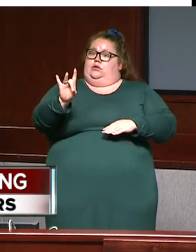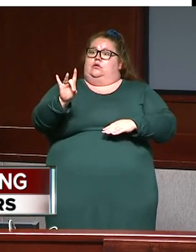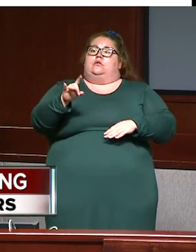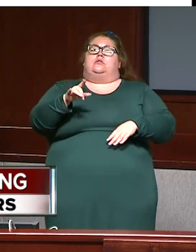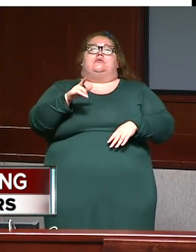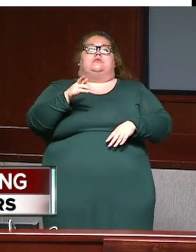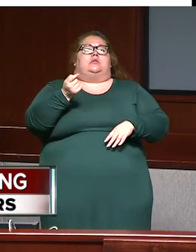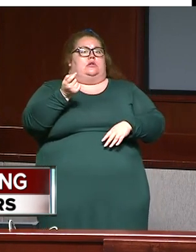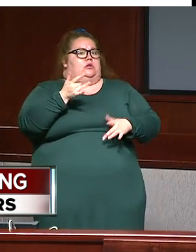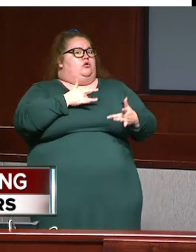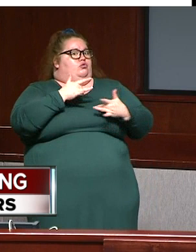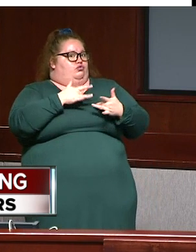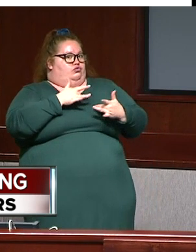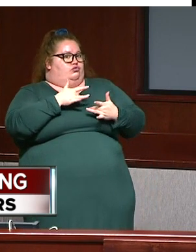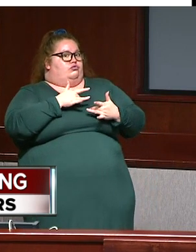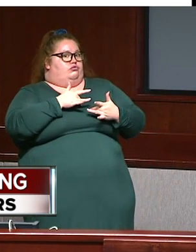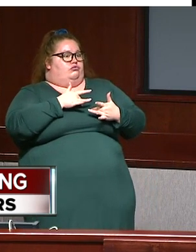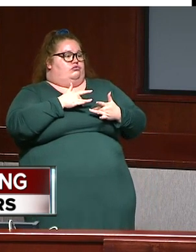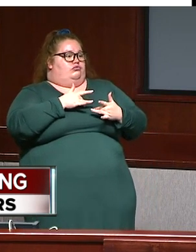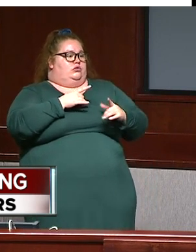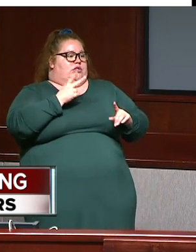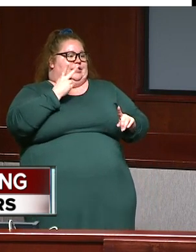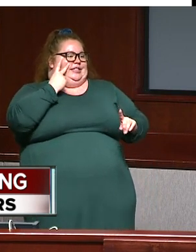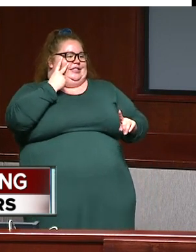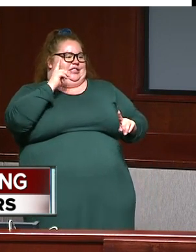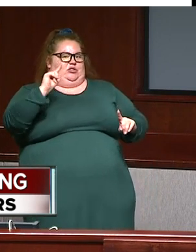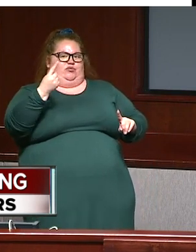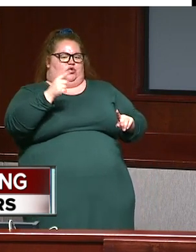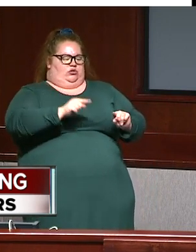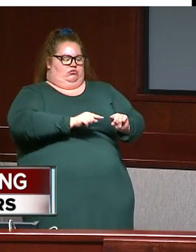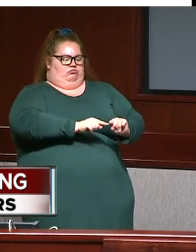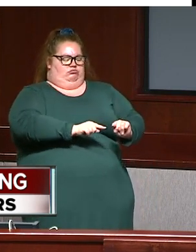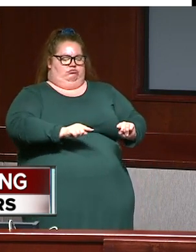and that is that horizontal line, the first horizontal line you see.